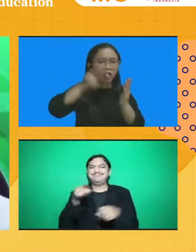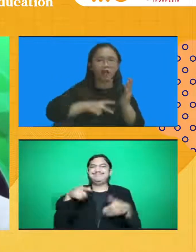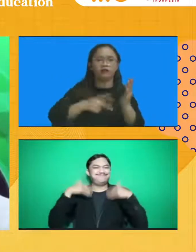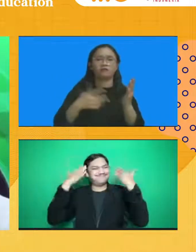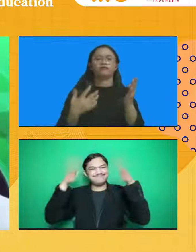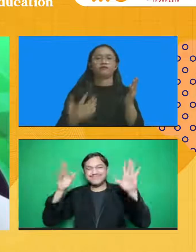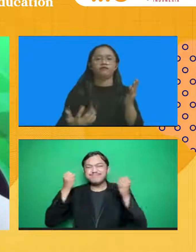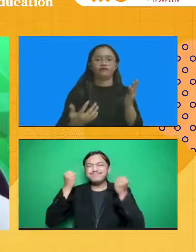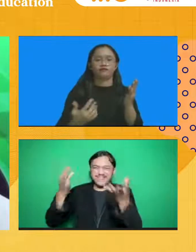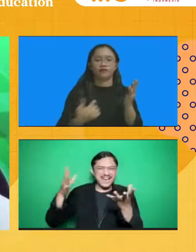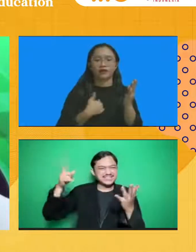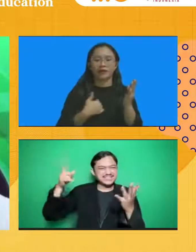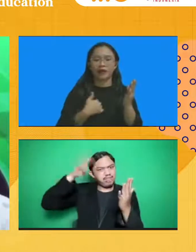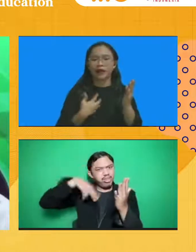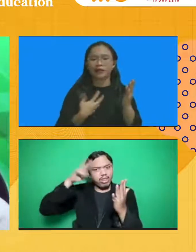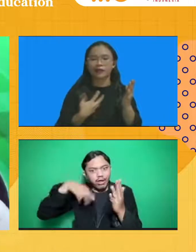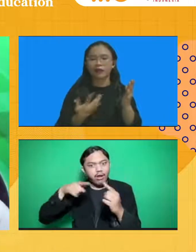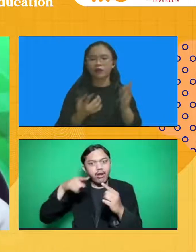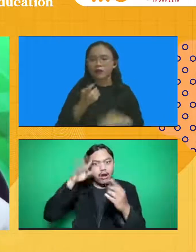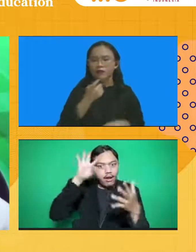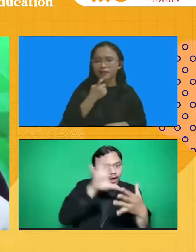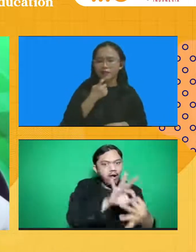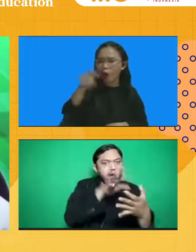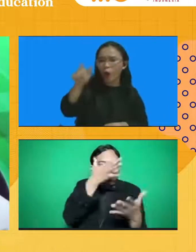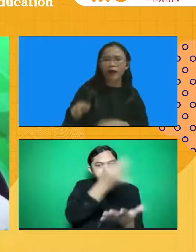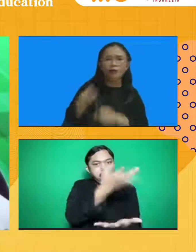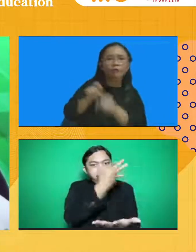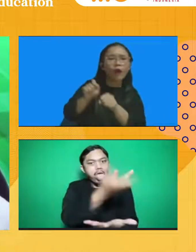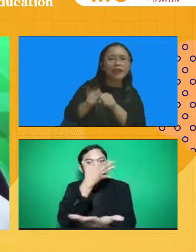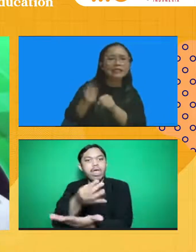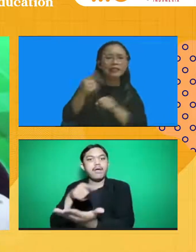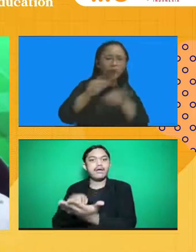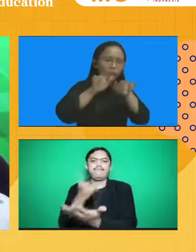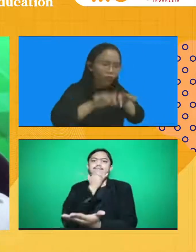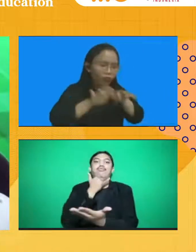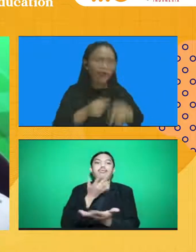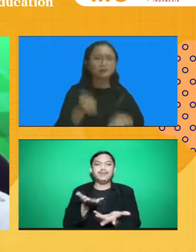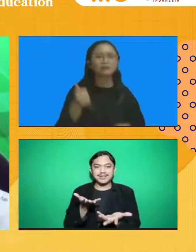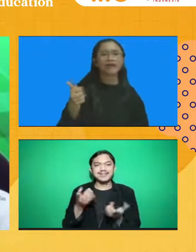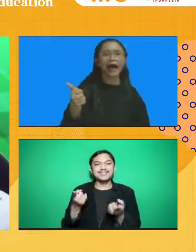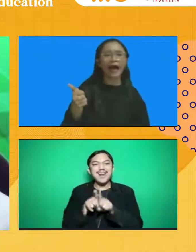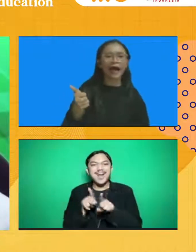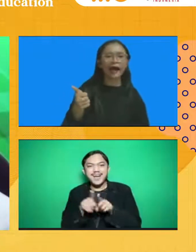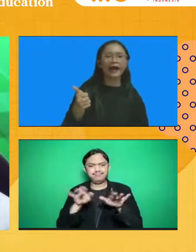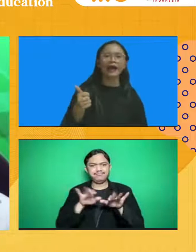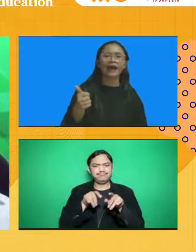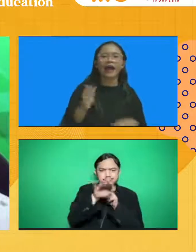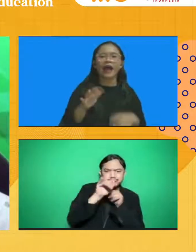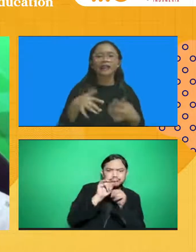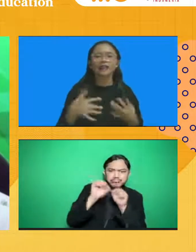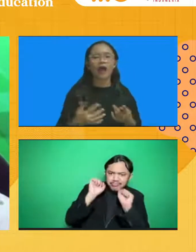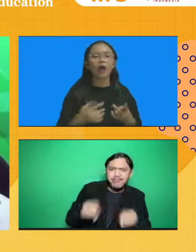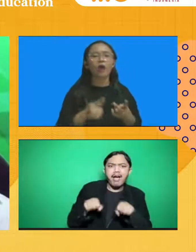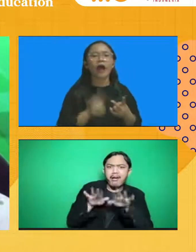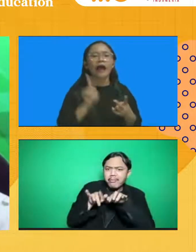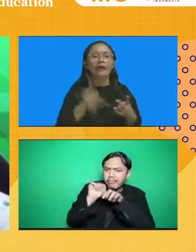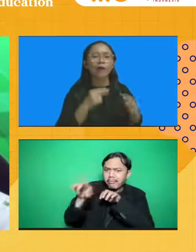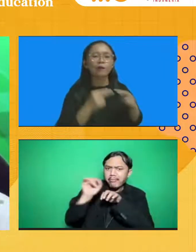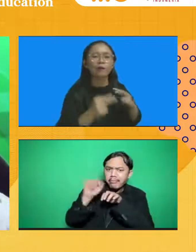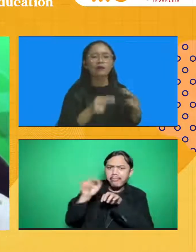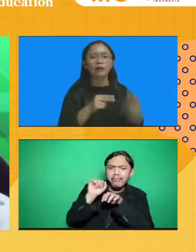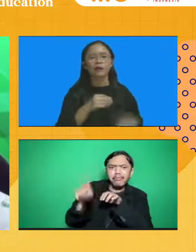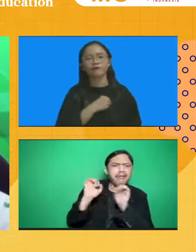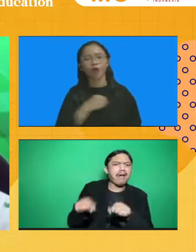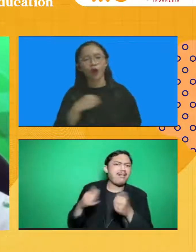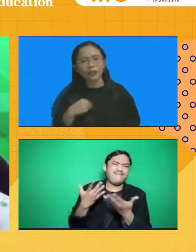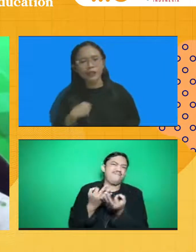sex educators or these things, because we have doctors, and we have teachers, and we have